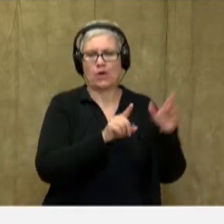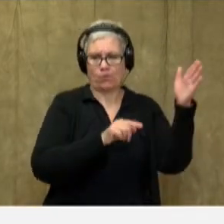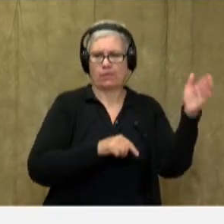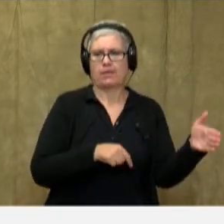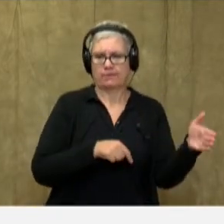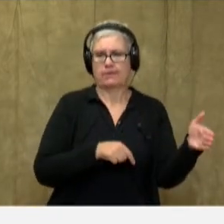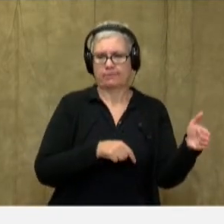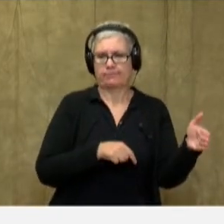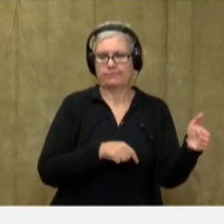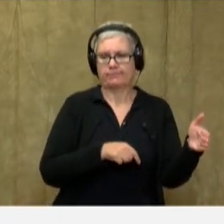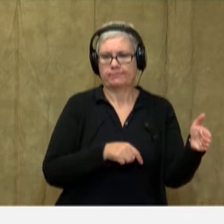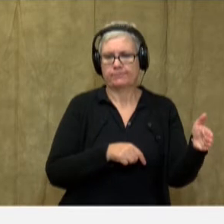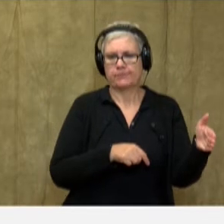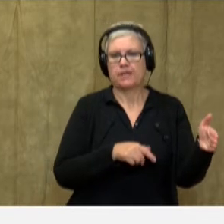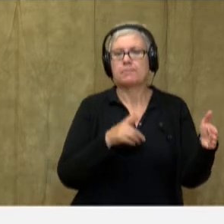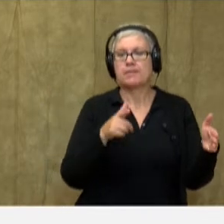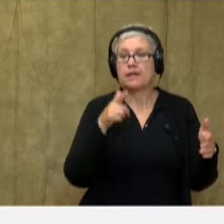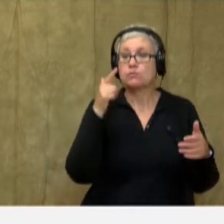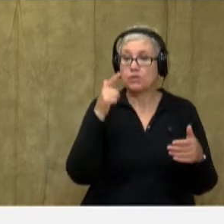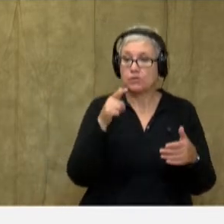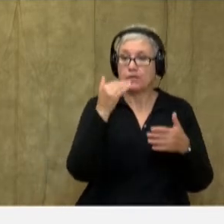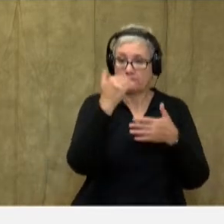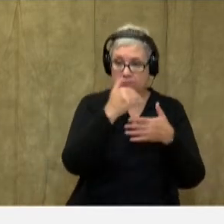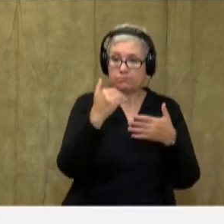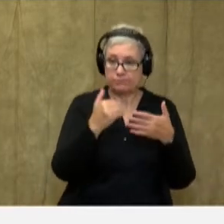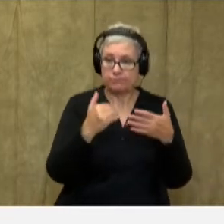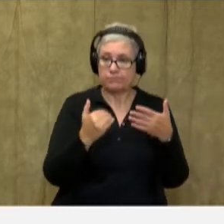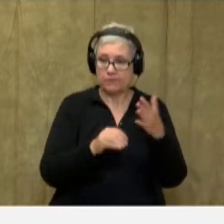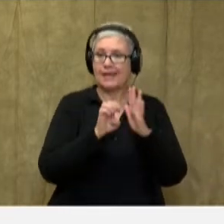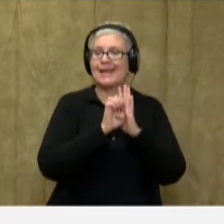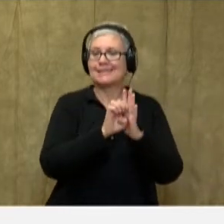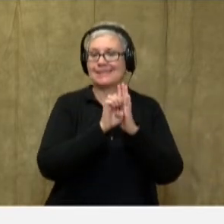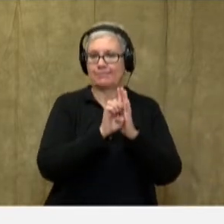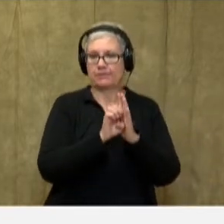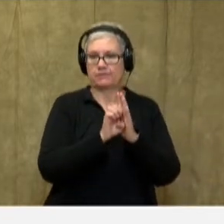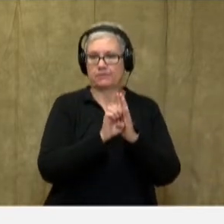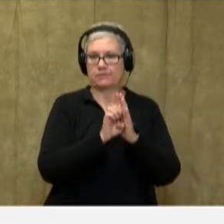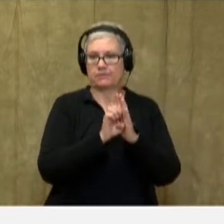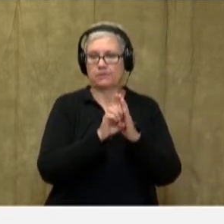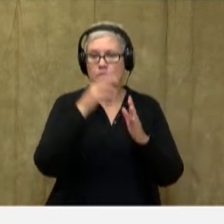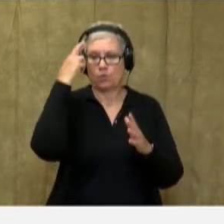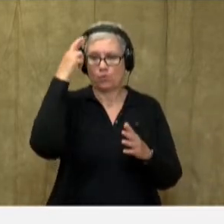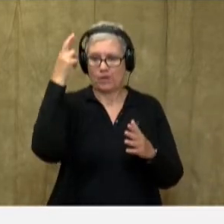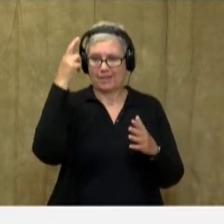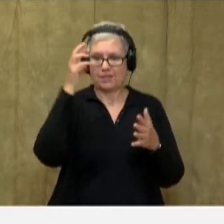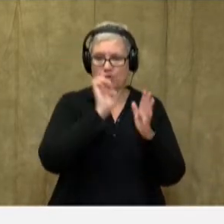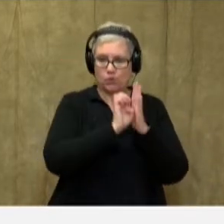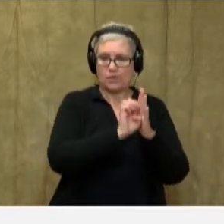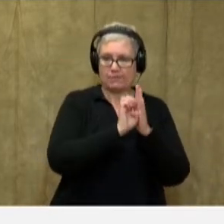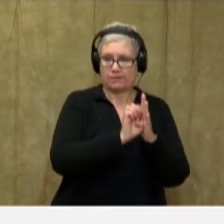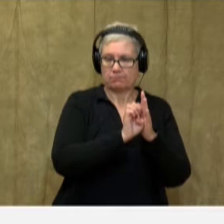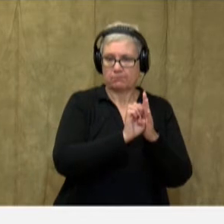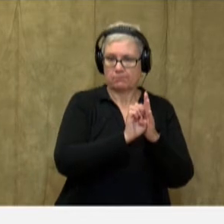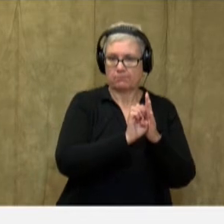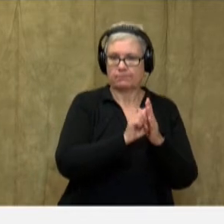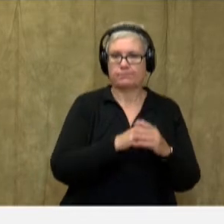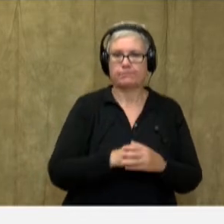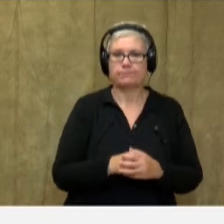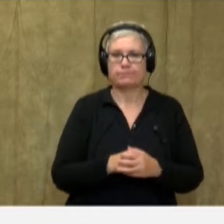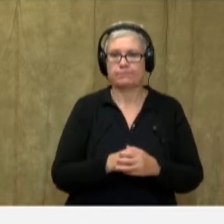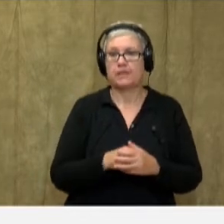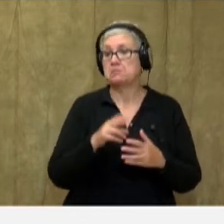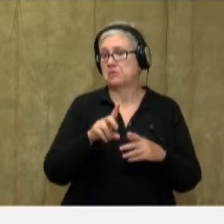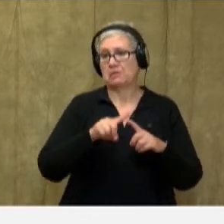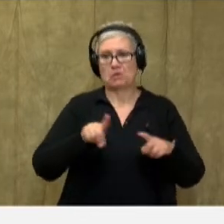side. But that's what you need to be looking at and giving examples of those reasons. You can use a very